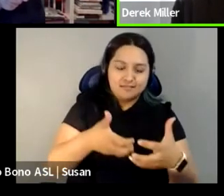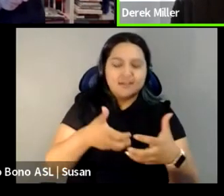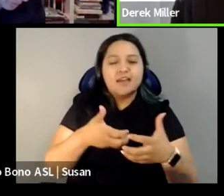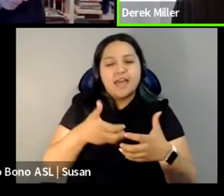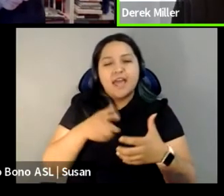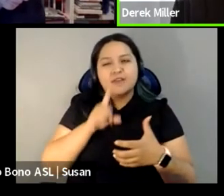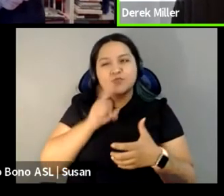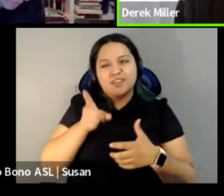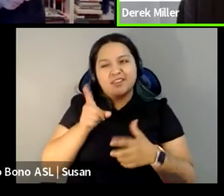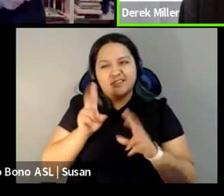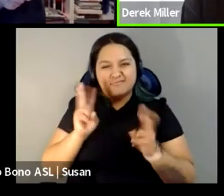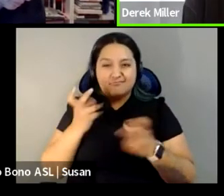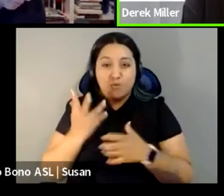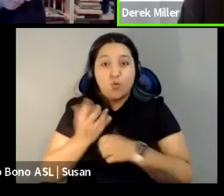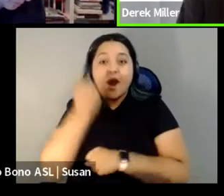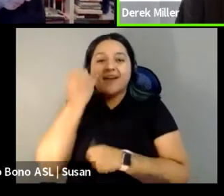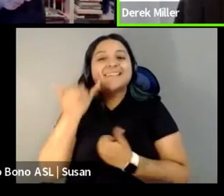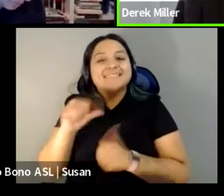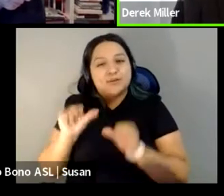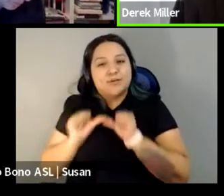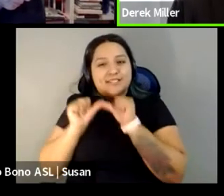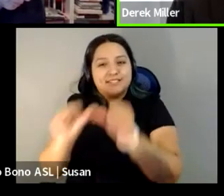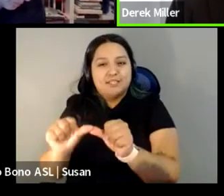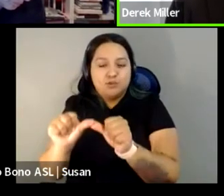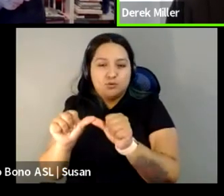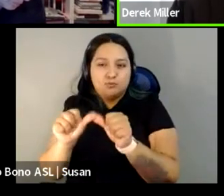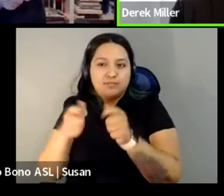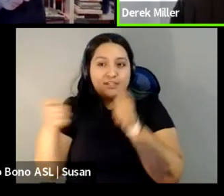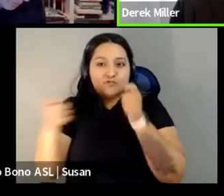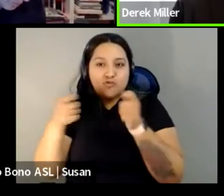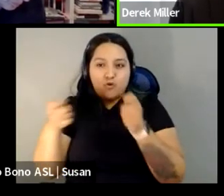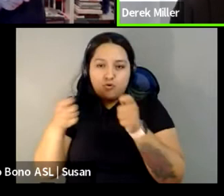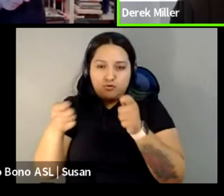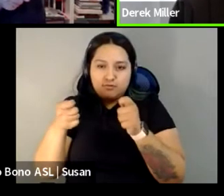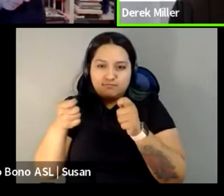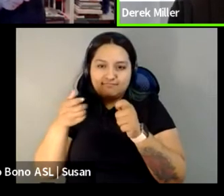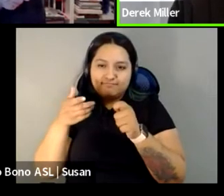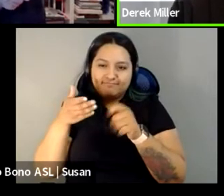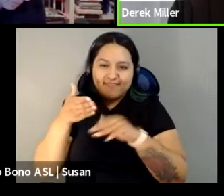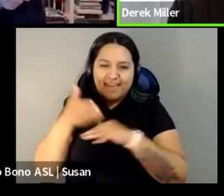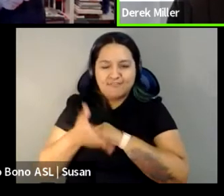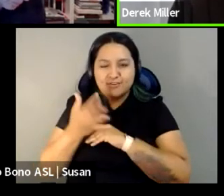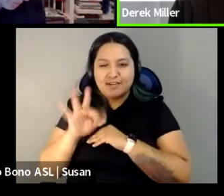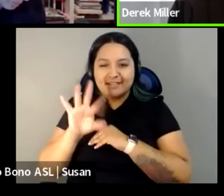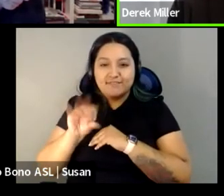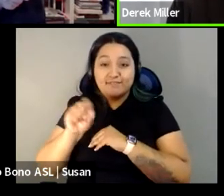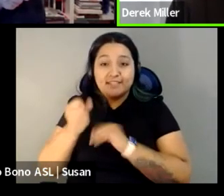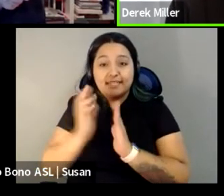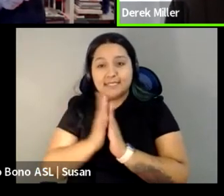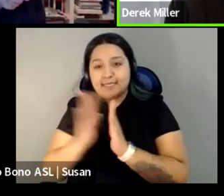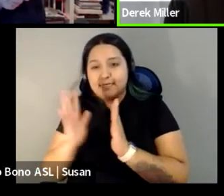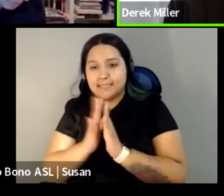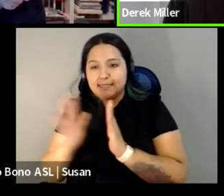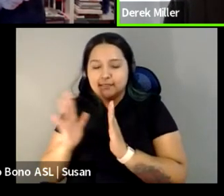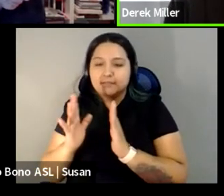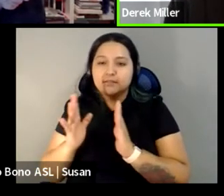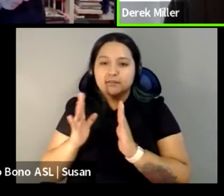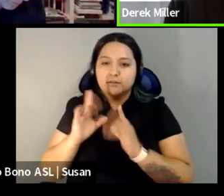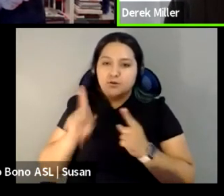and remain in control through a few years after the mid-1950s, when Brent's book